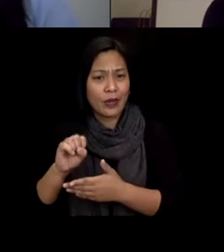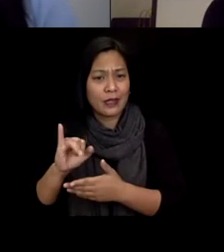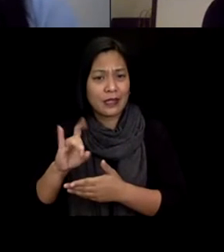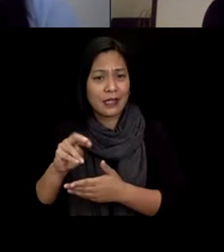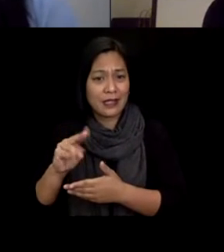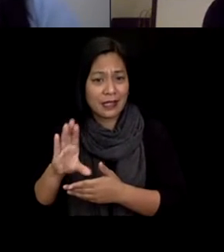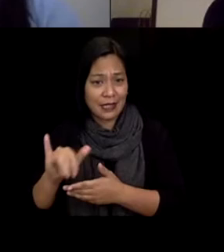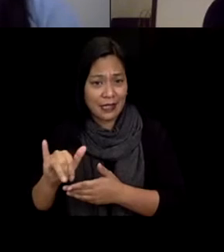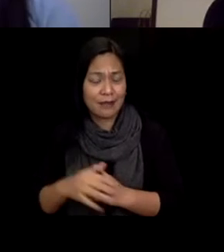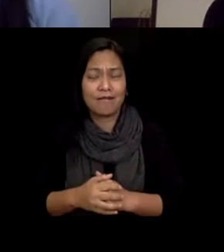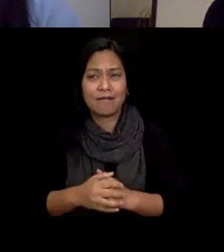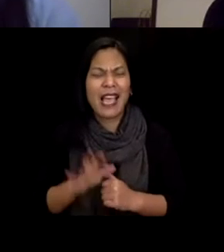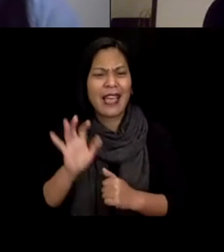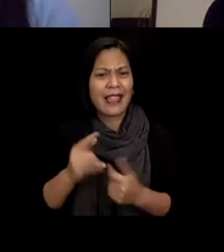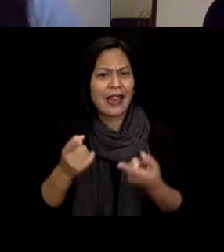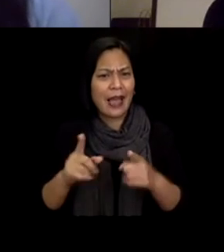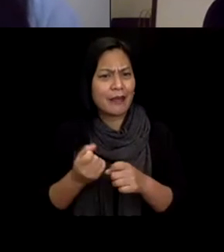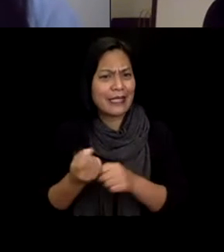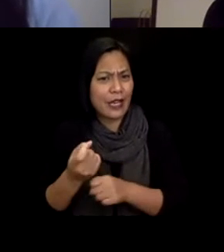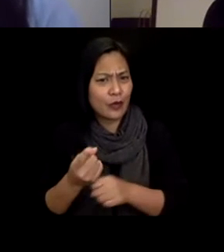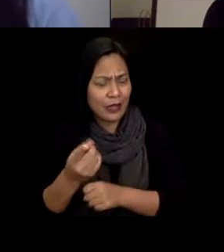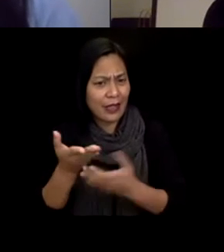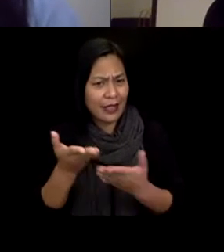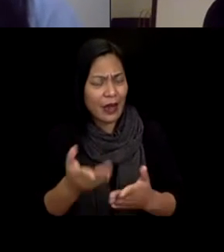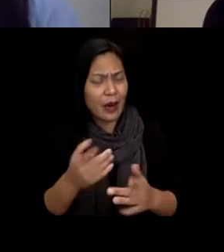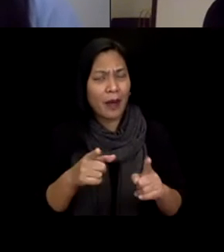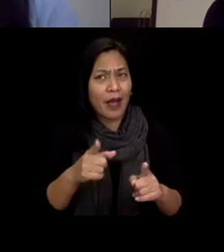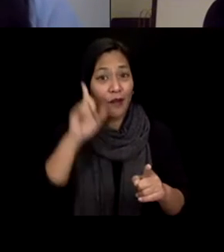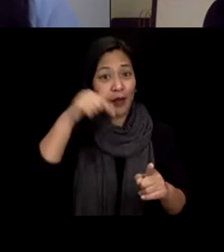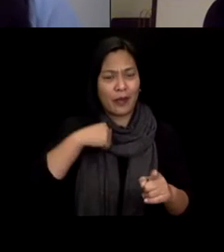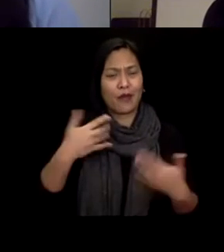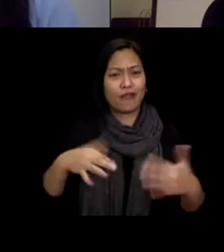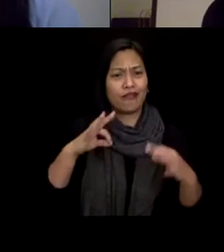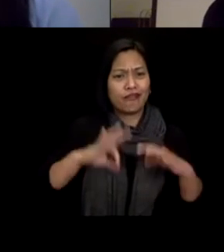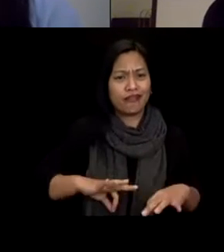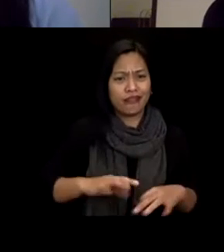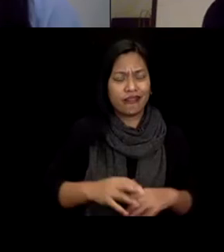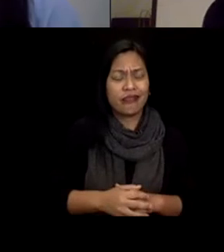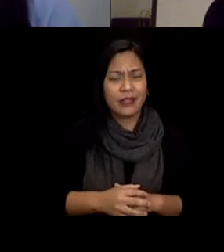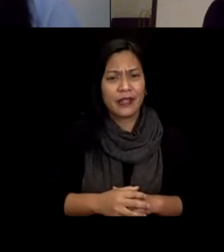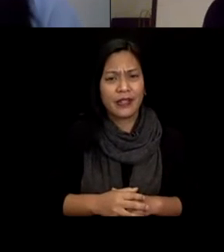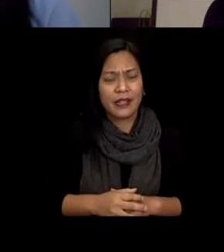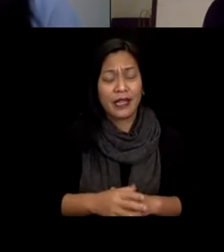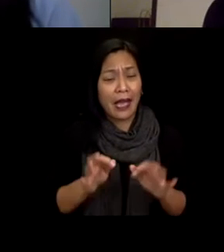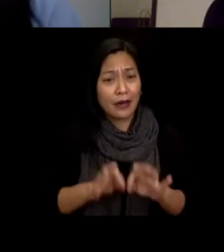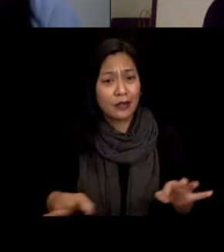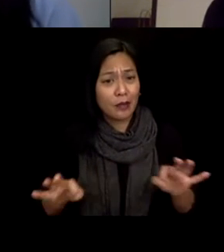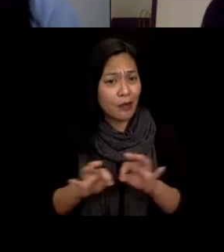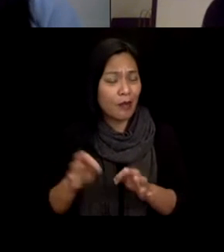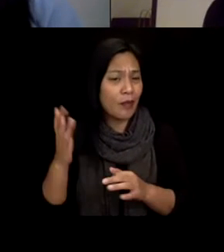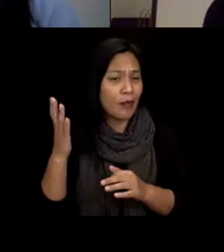think a big part of why this was so important to me was that, like, a lot of times